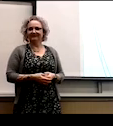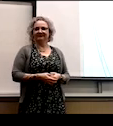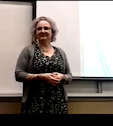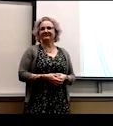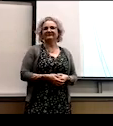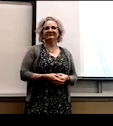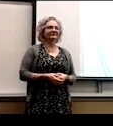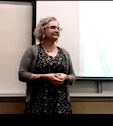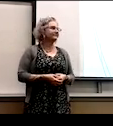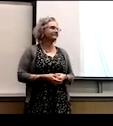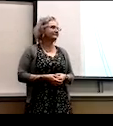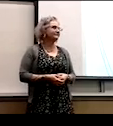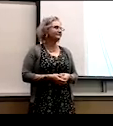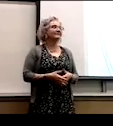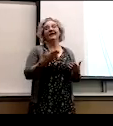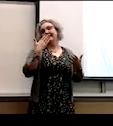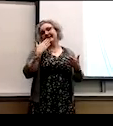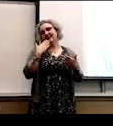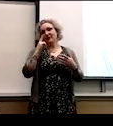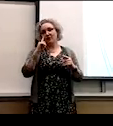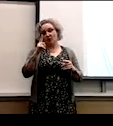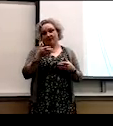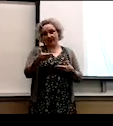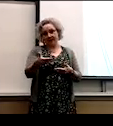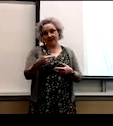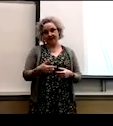it. So thank you for inviting me,